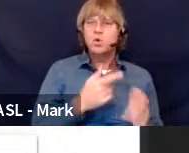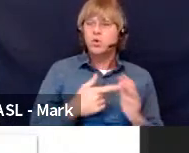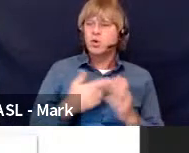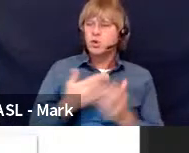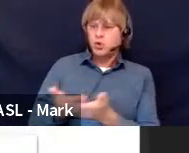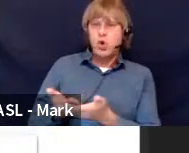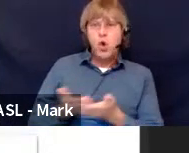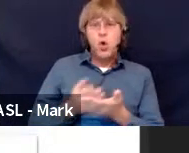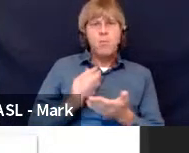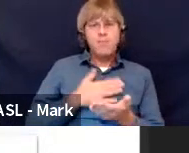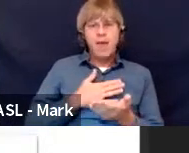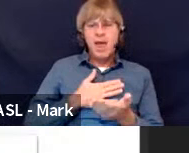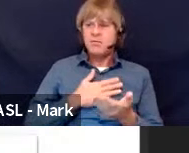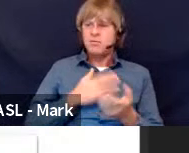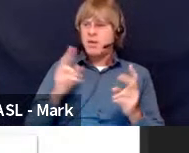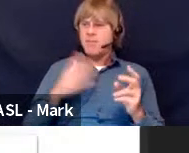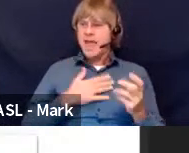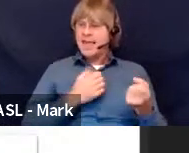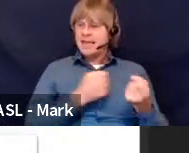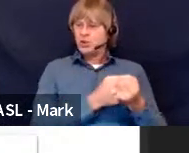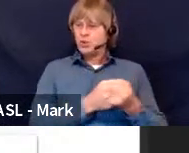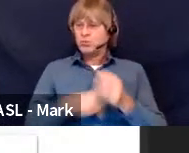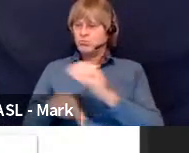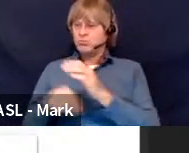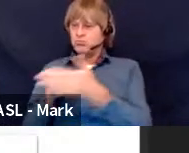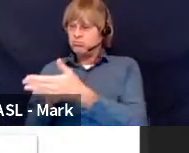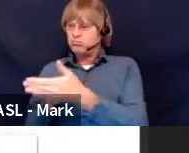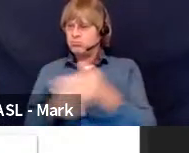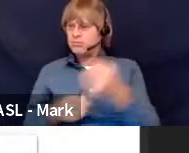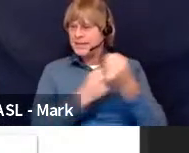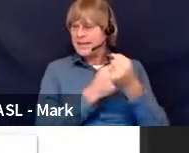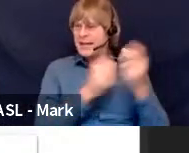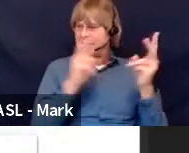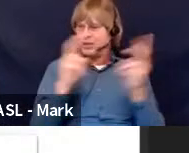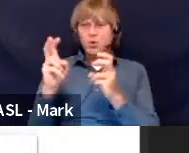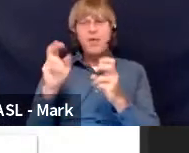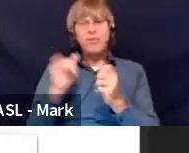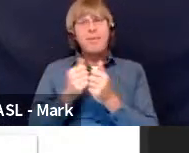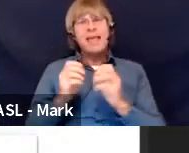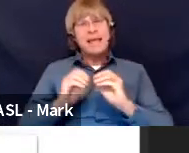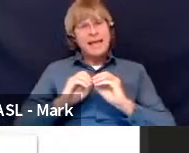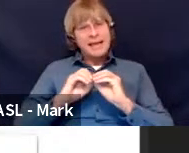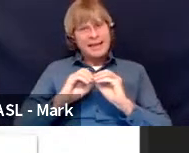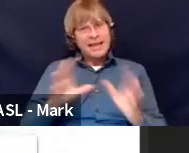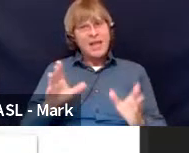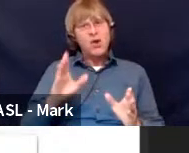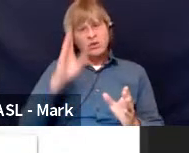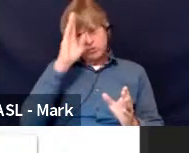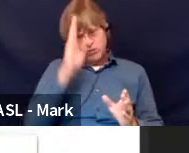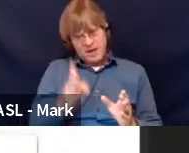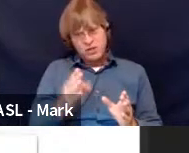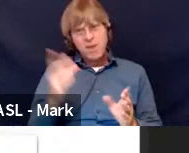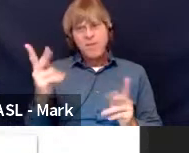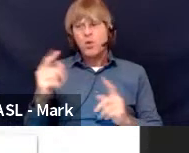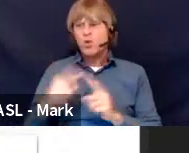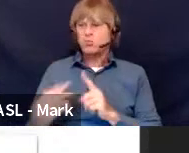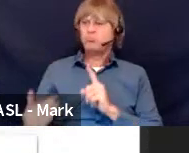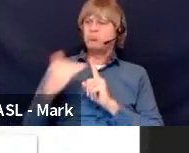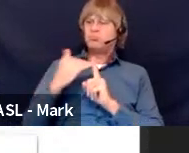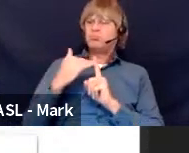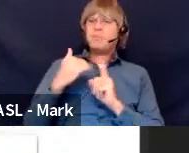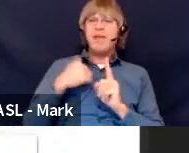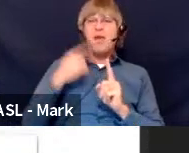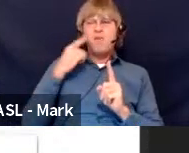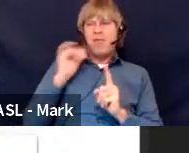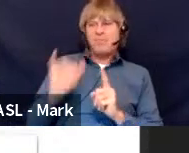people where I stood on issues. That made a clear direction for people to seek me out for